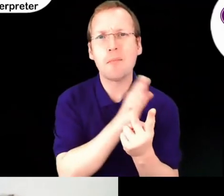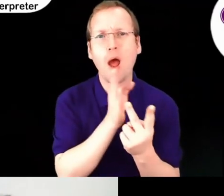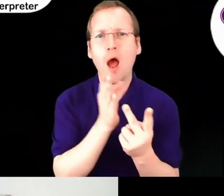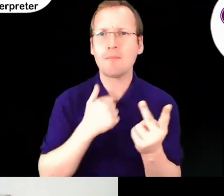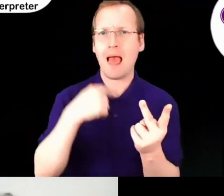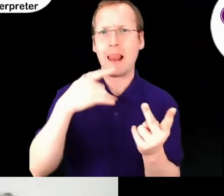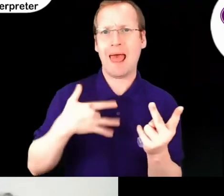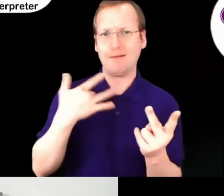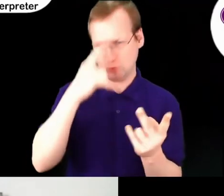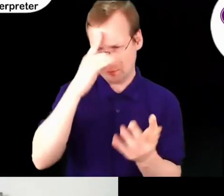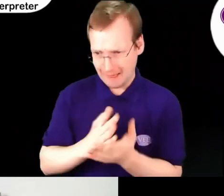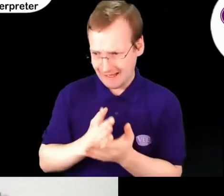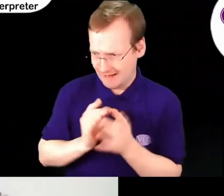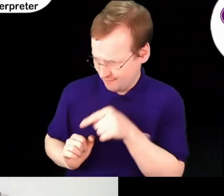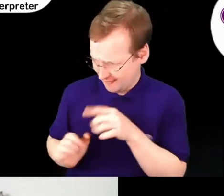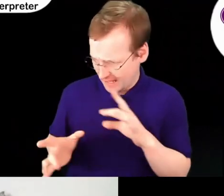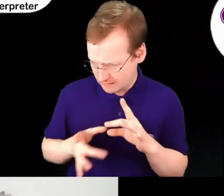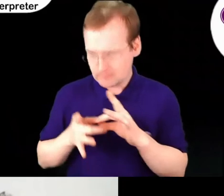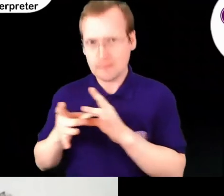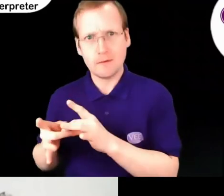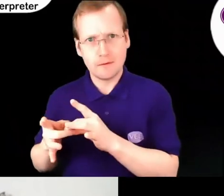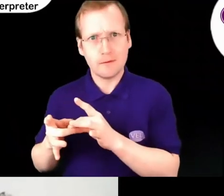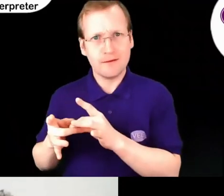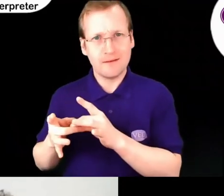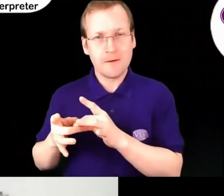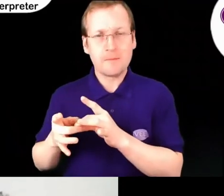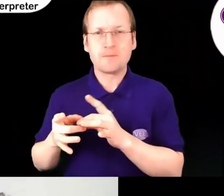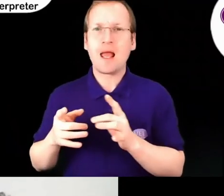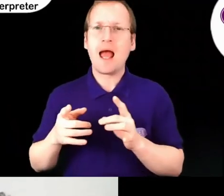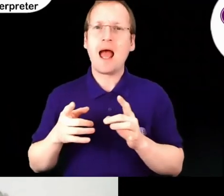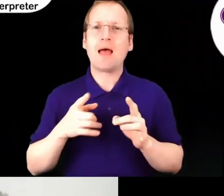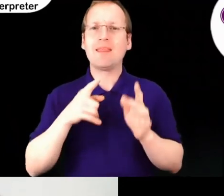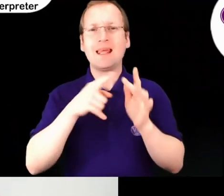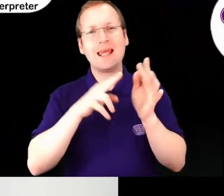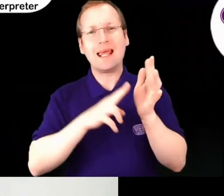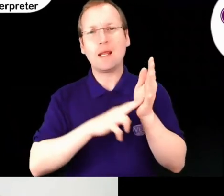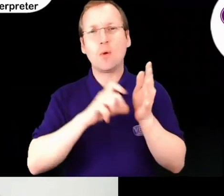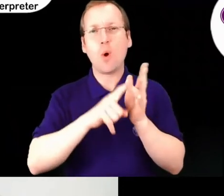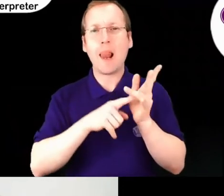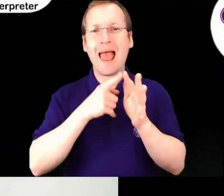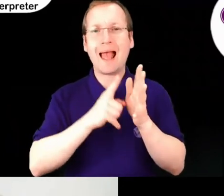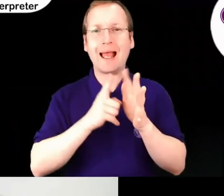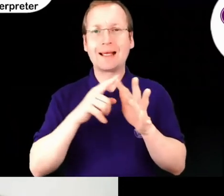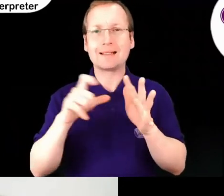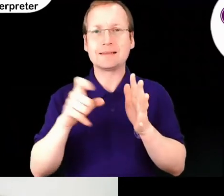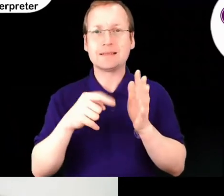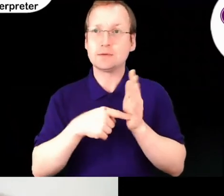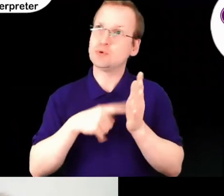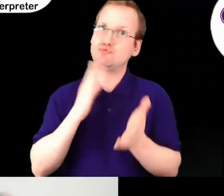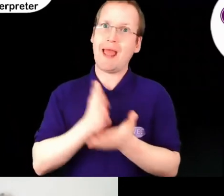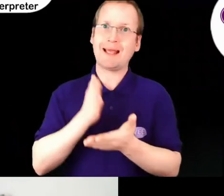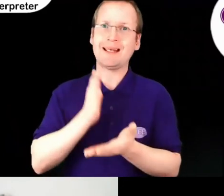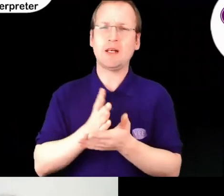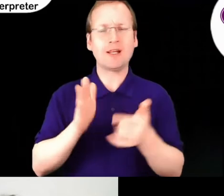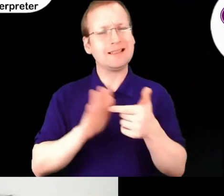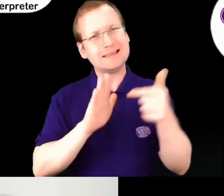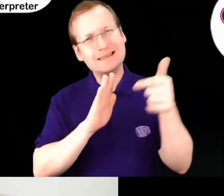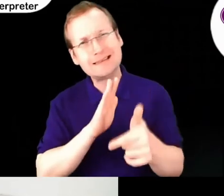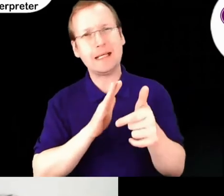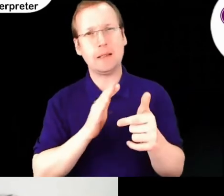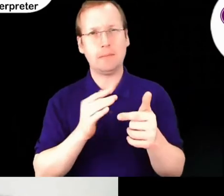the priesthood of all believers, and that the intellect is one conduit for reckoning on the deep things of life